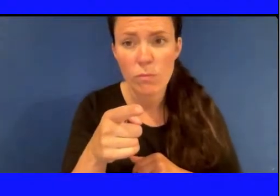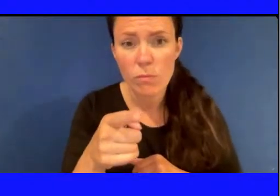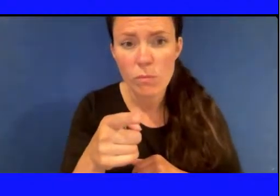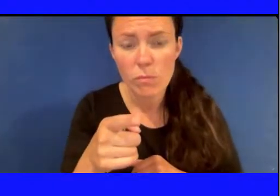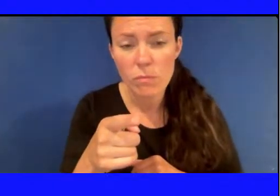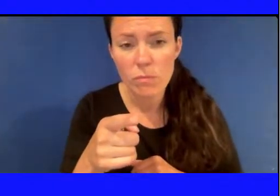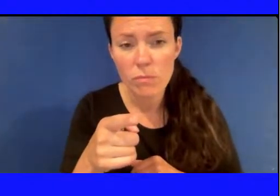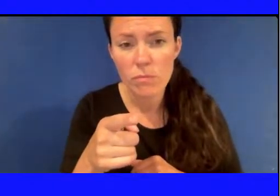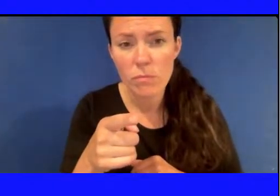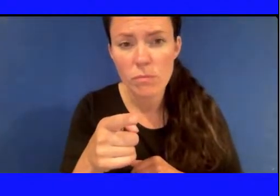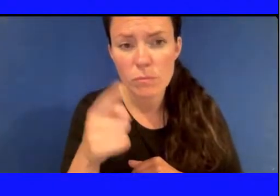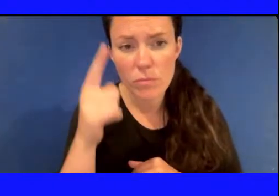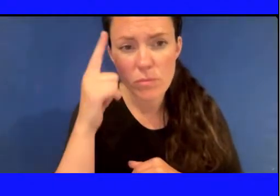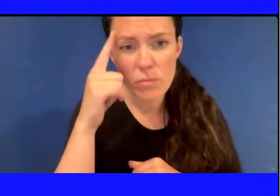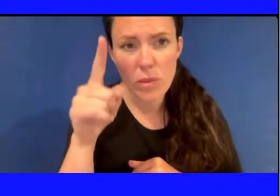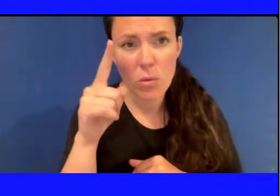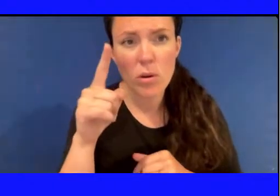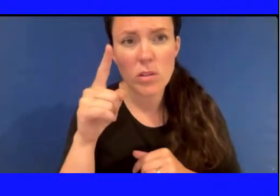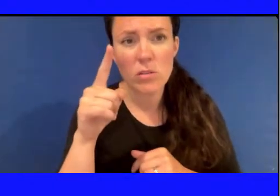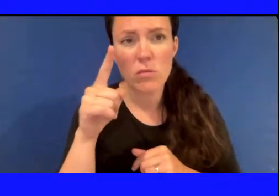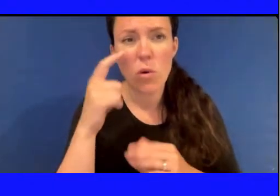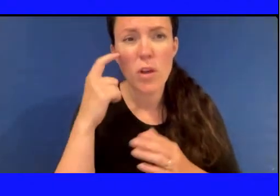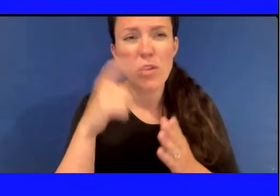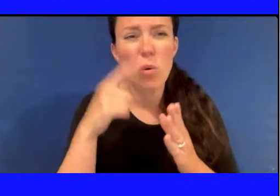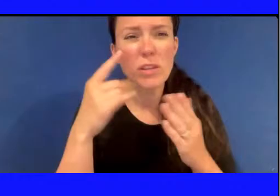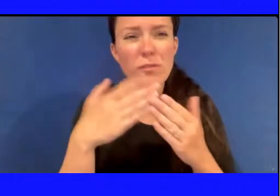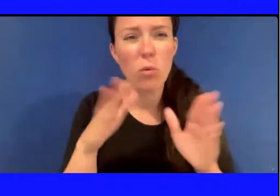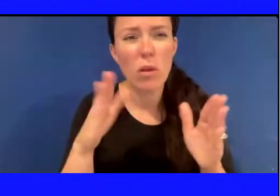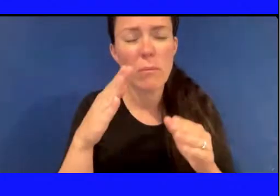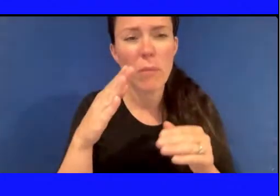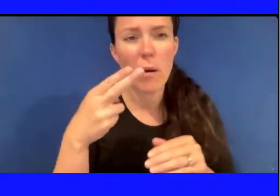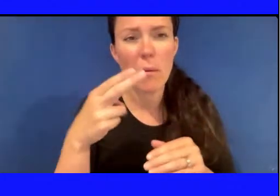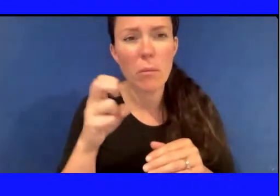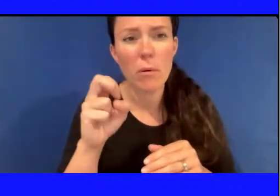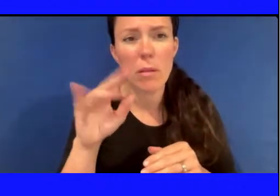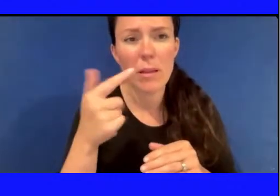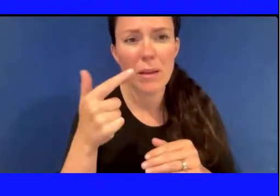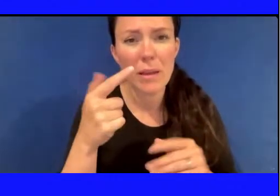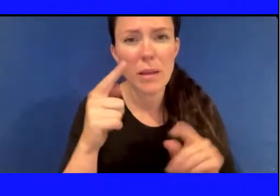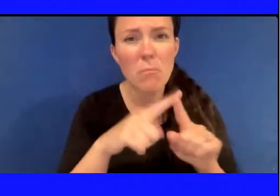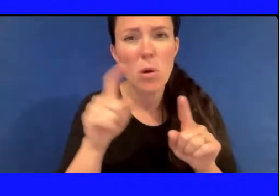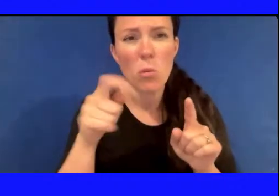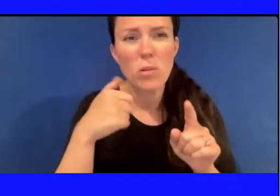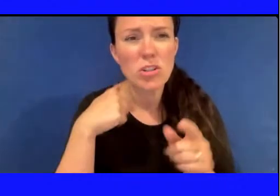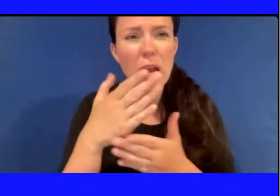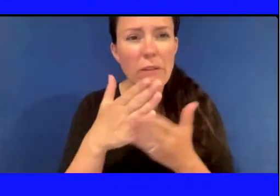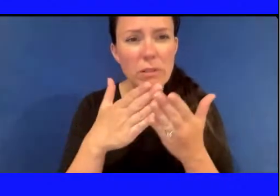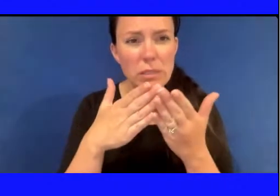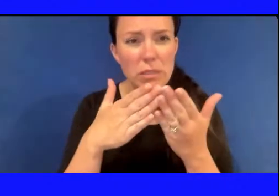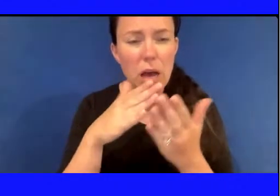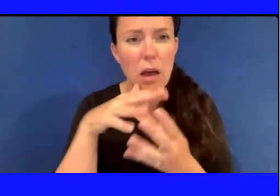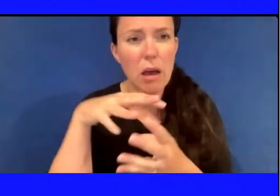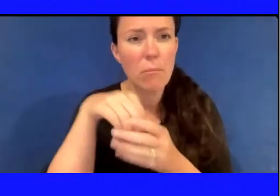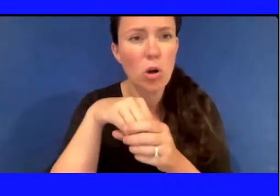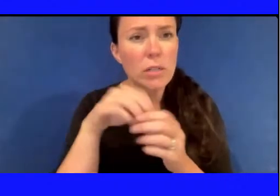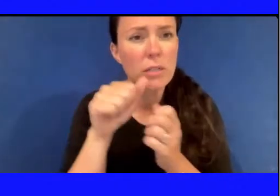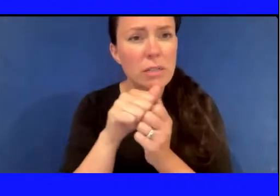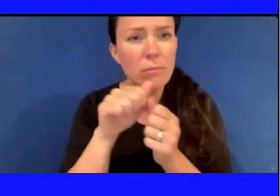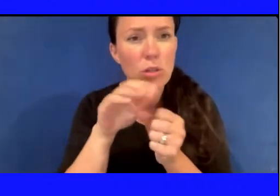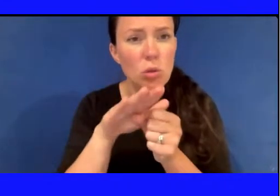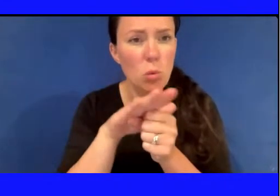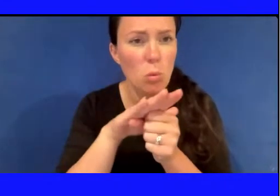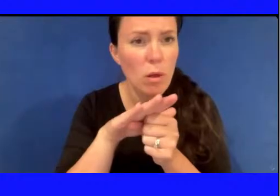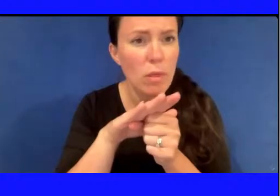was a notice for public hearing. But, there should be some participation in local